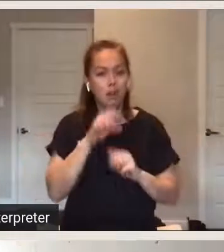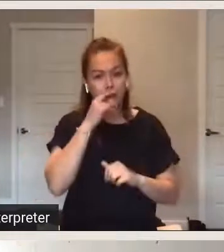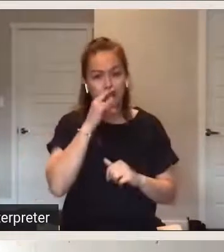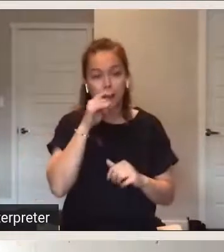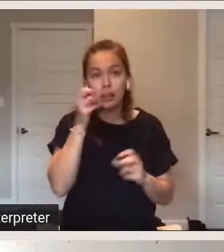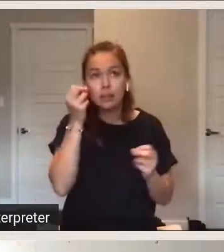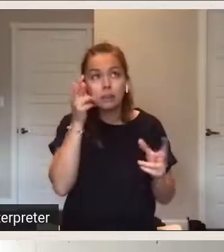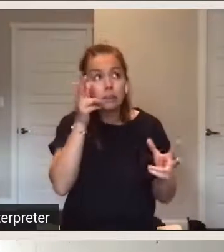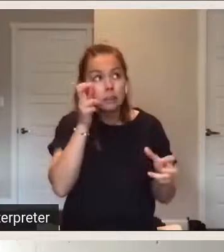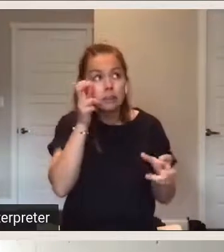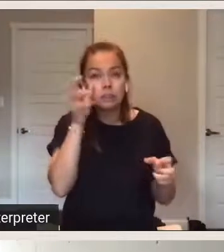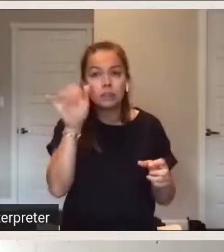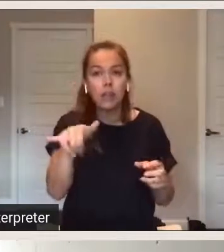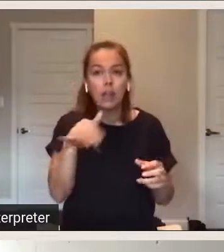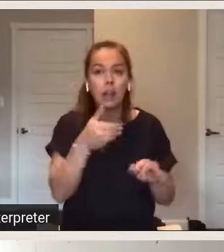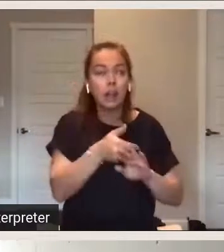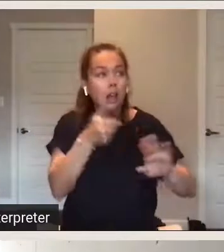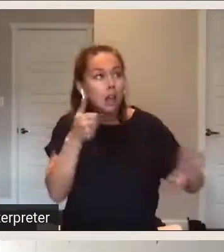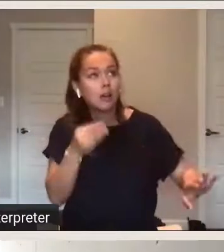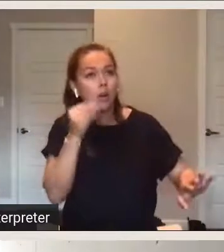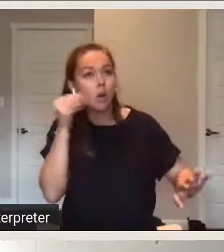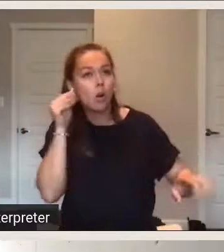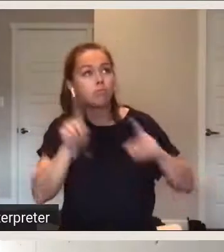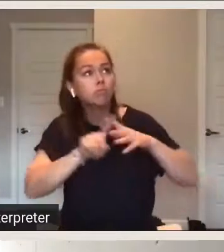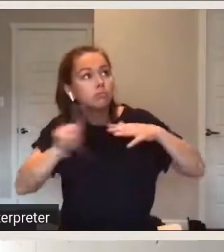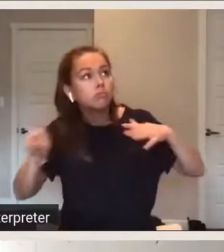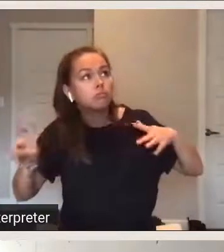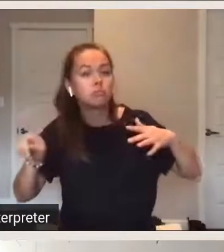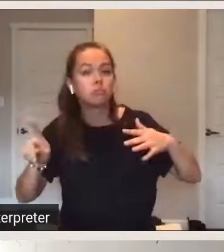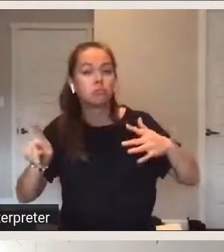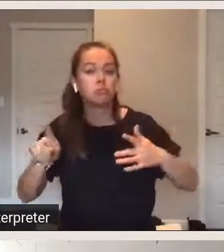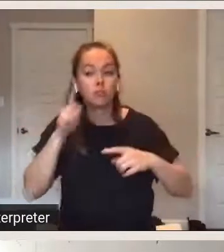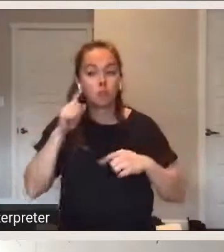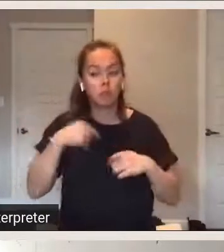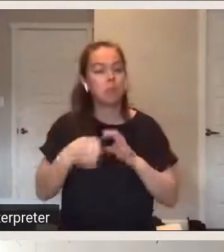person to another place. Like, that just all rang so true to me.